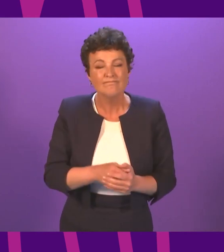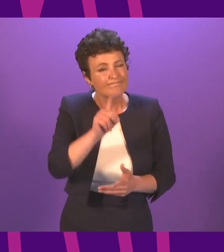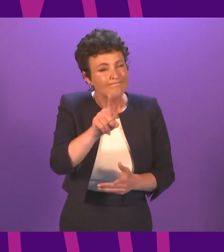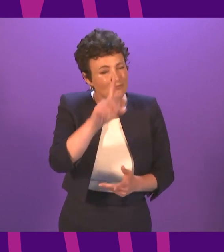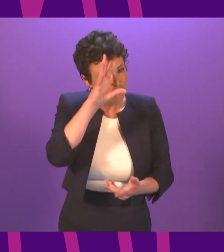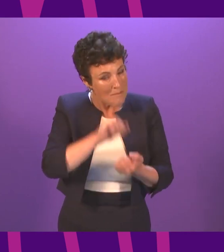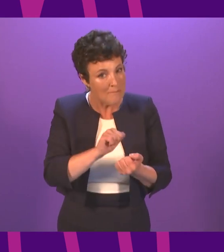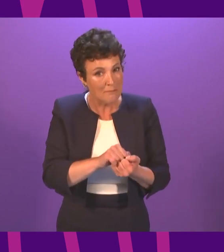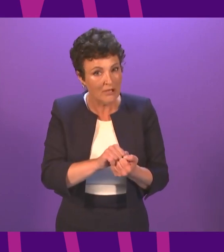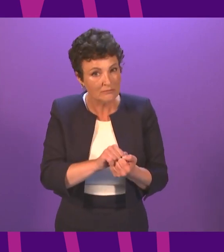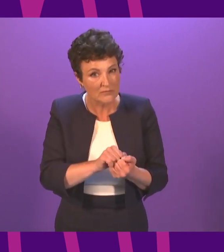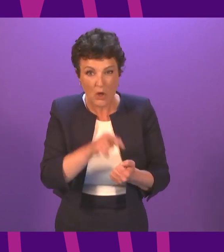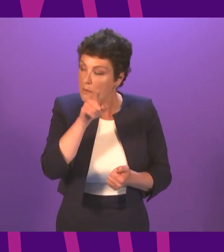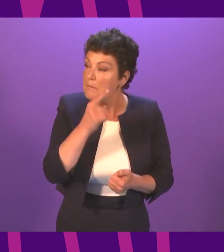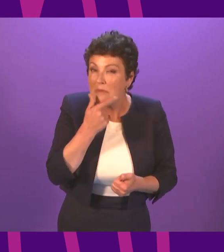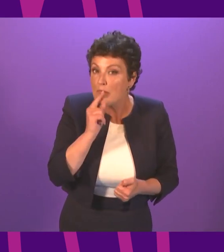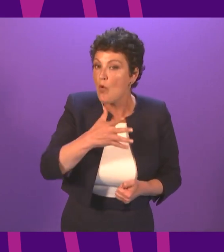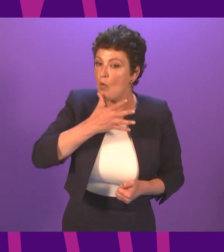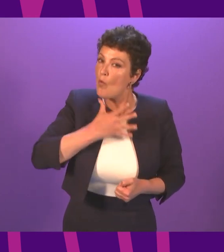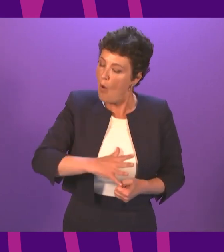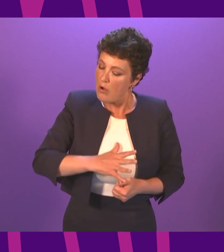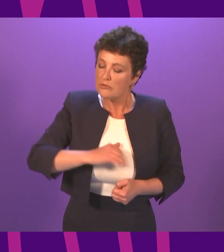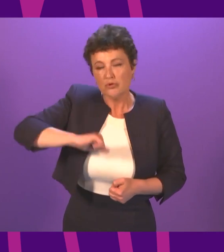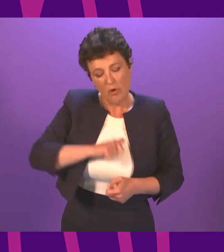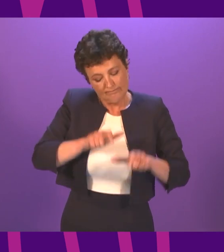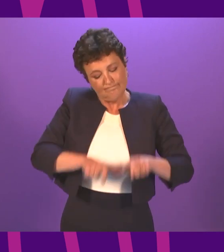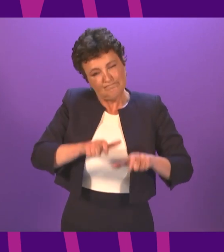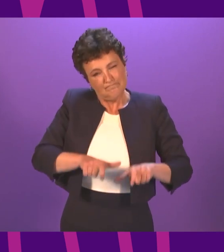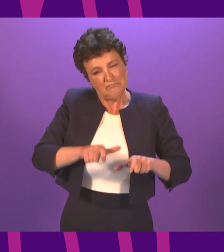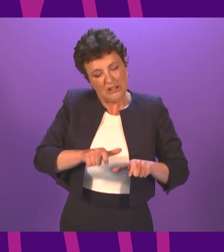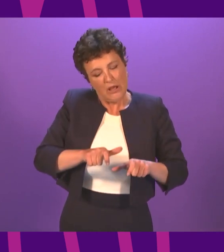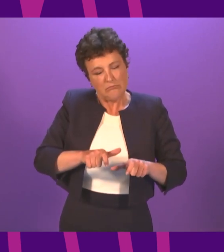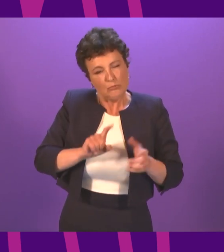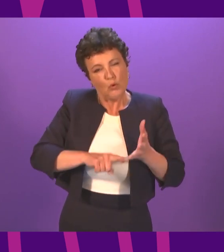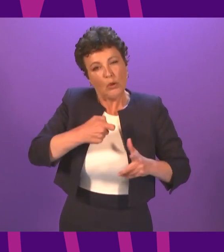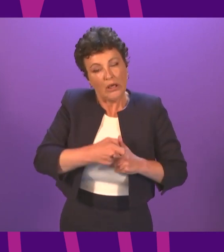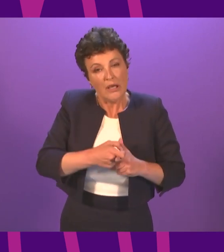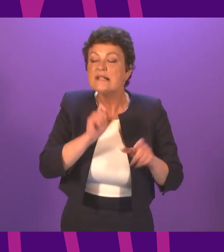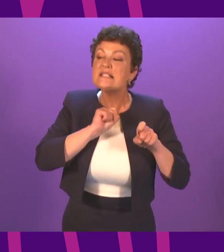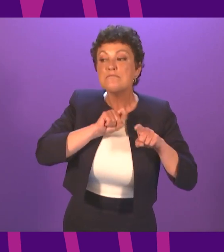lesson for those who want to keep Scotland in the United Kingdom, especially for the